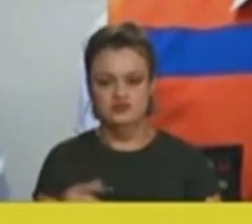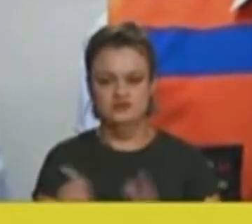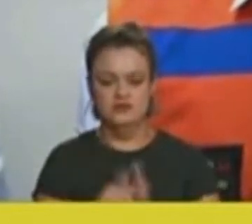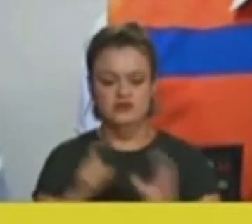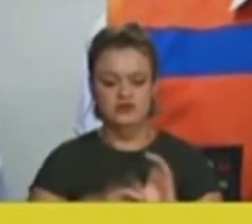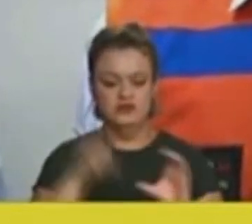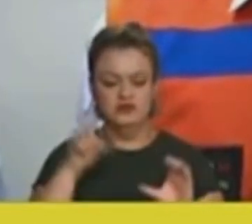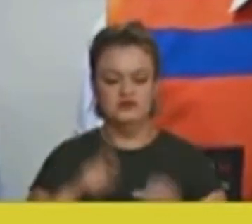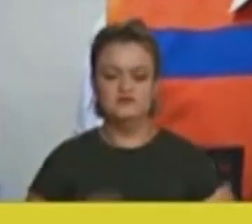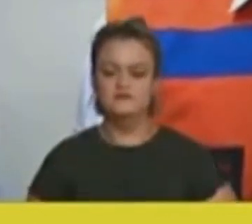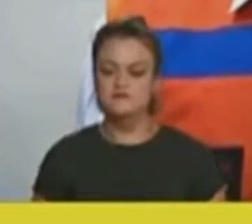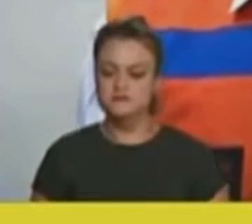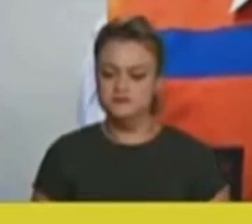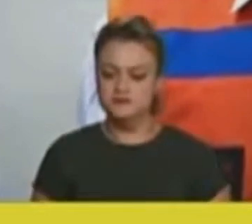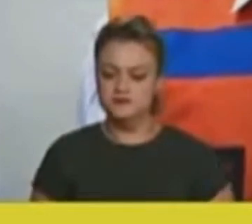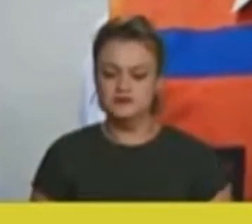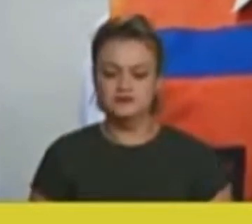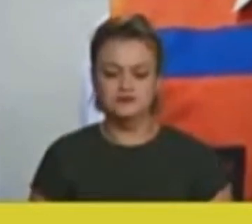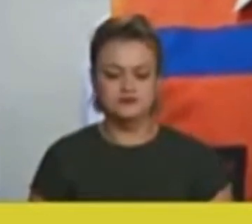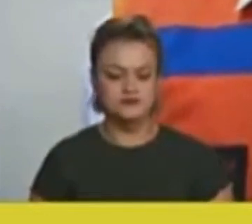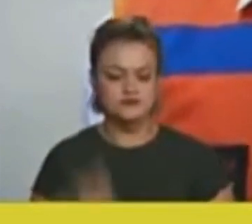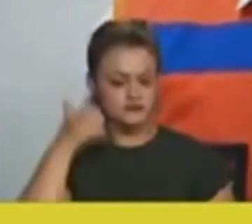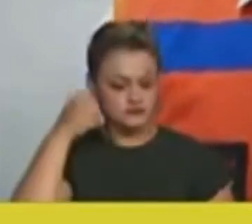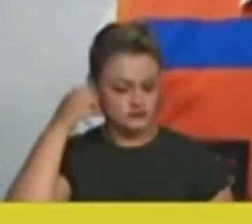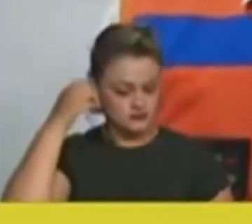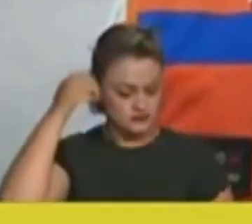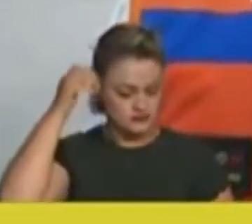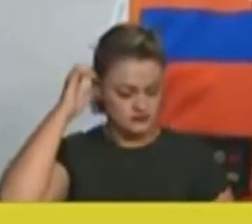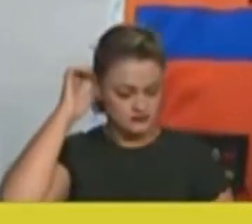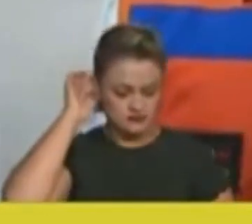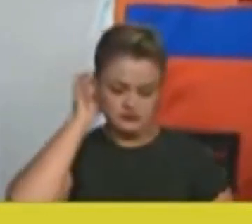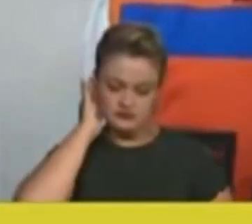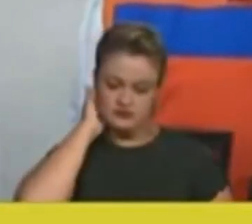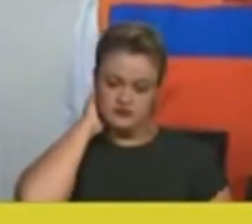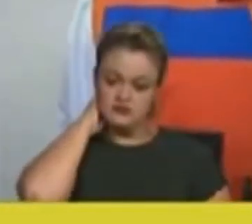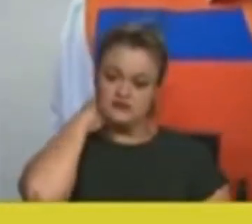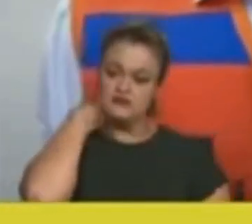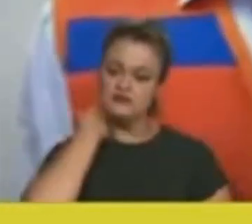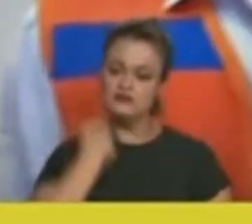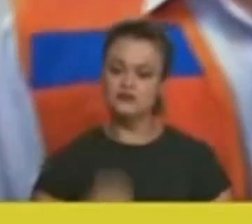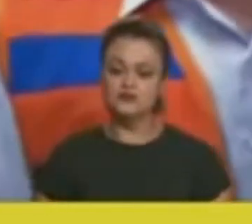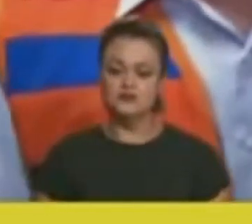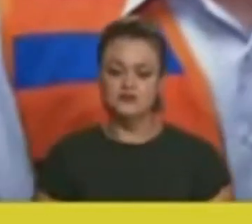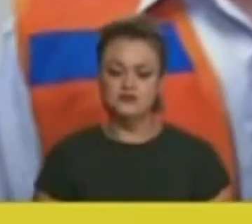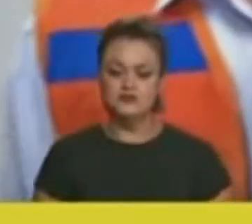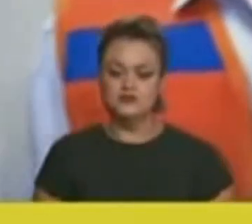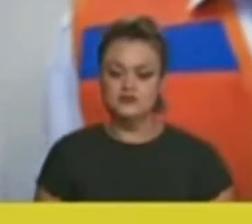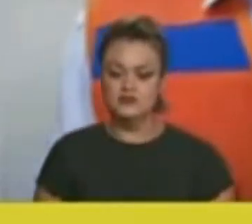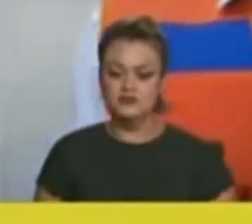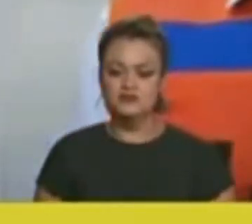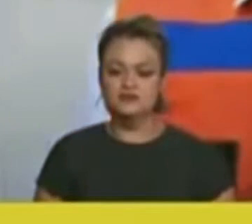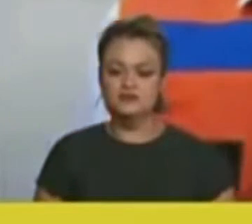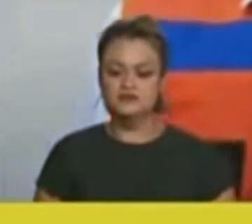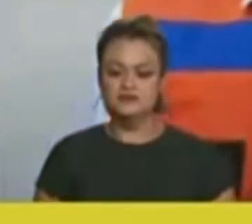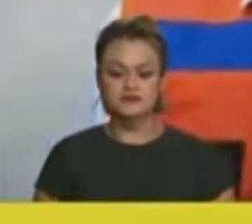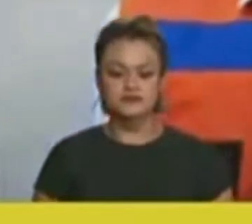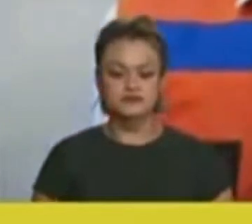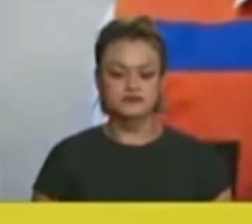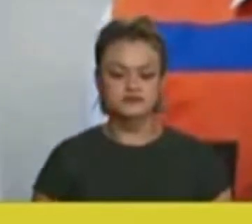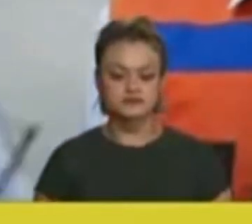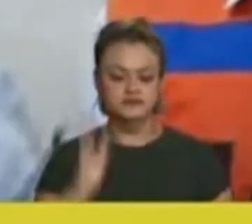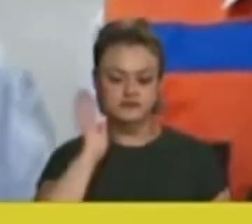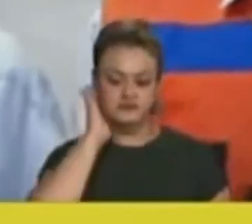I have decided to come because I was in Sao Paulo, and before coming back I wanted